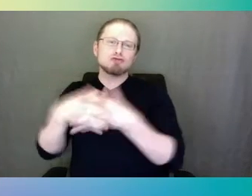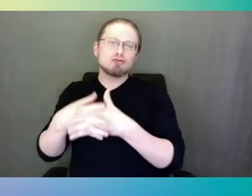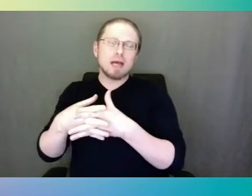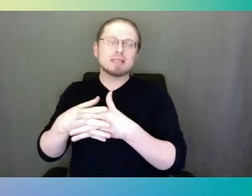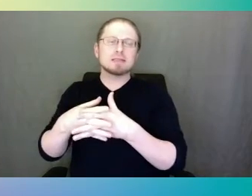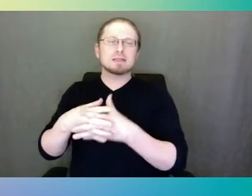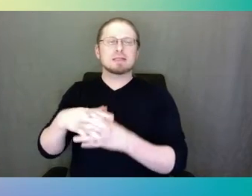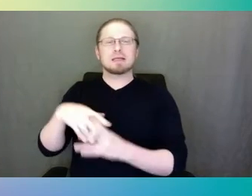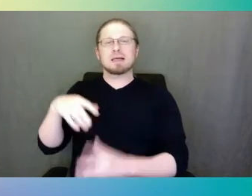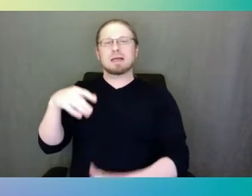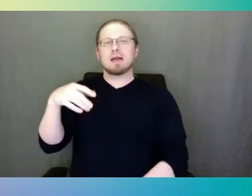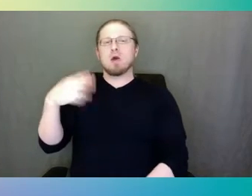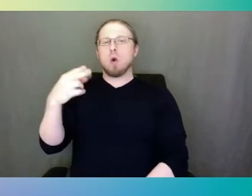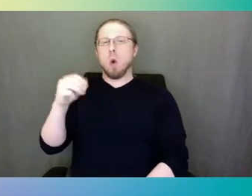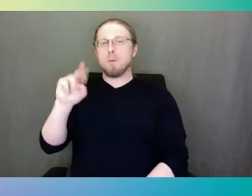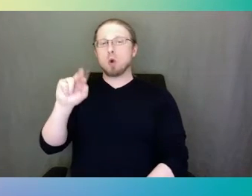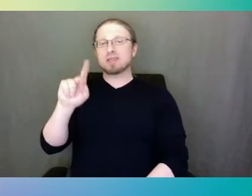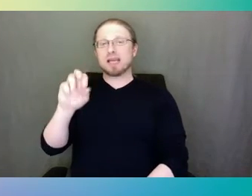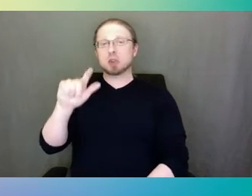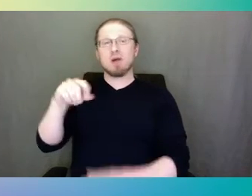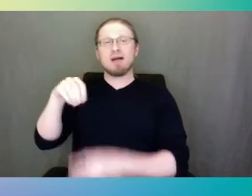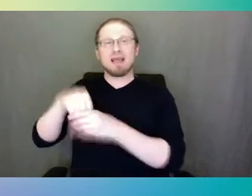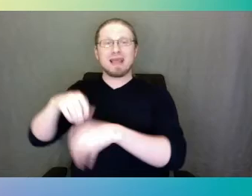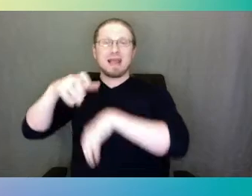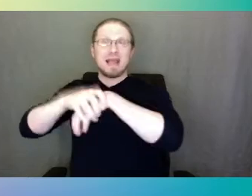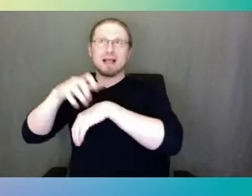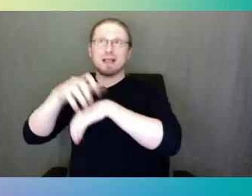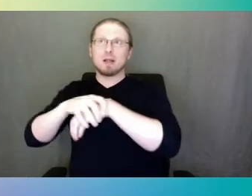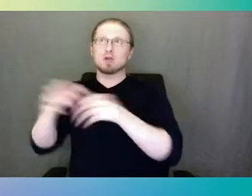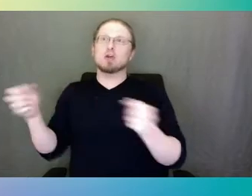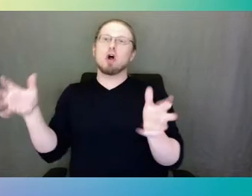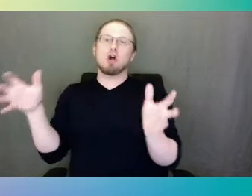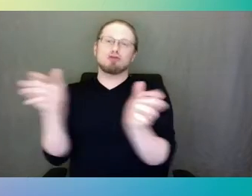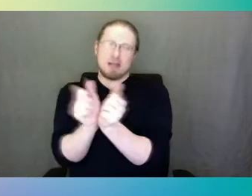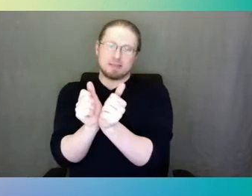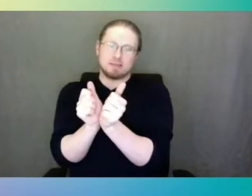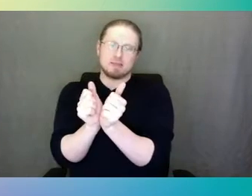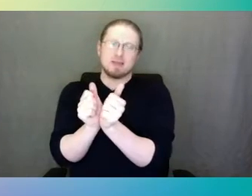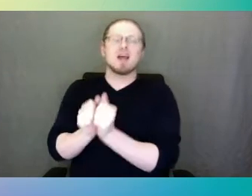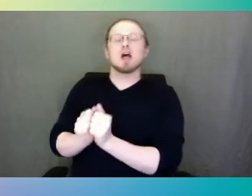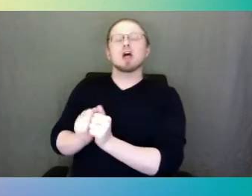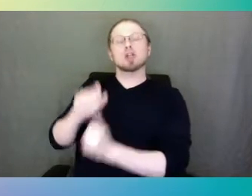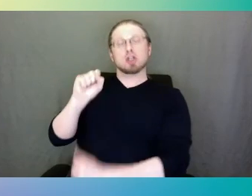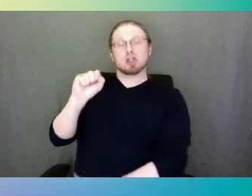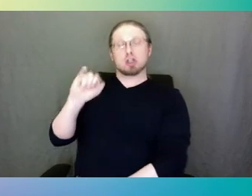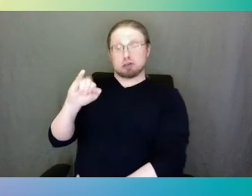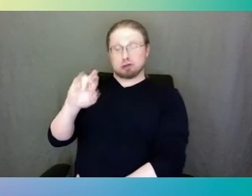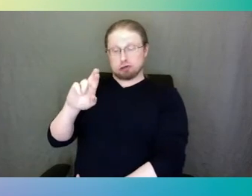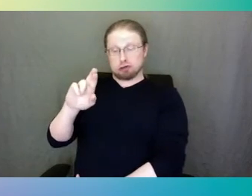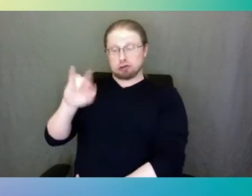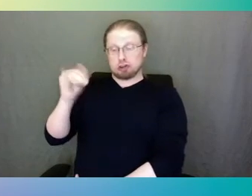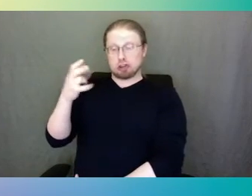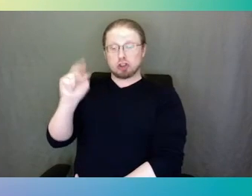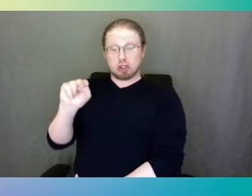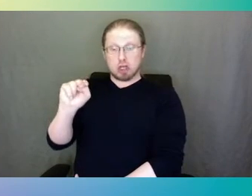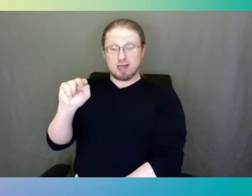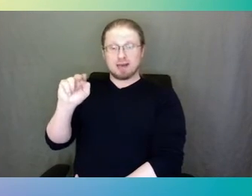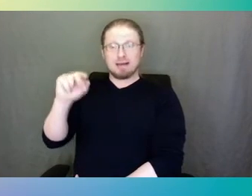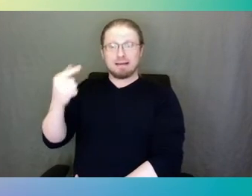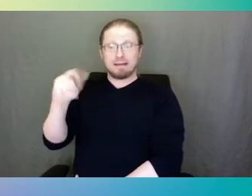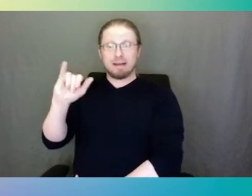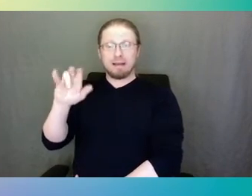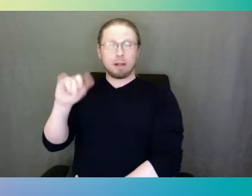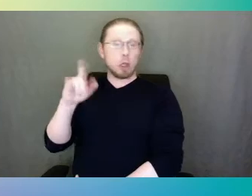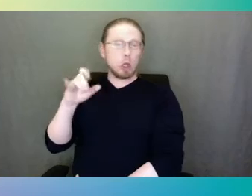John Gielgud, who was probably the greatest Shakespearean actor of all time. Alan Turing, if you've seen